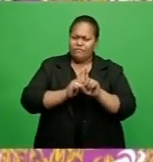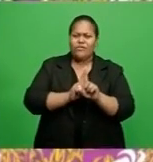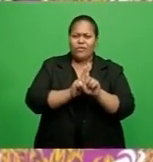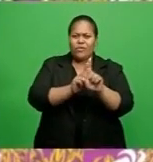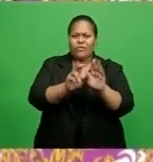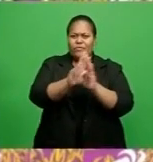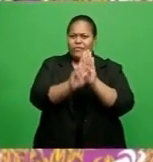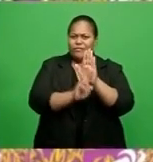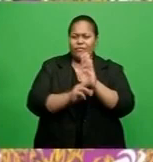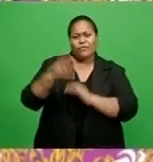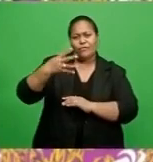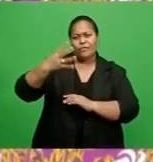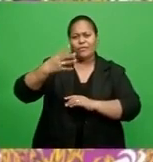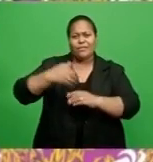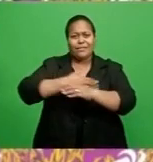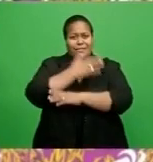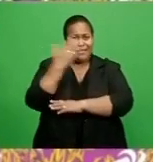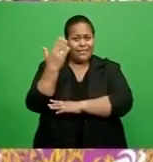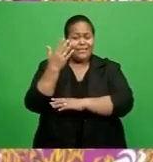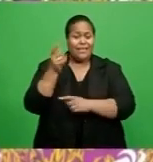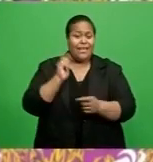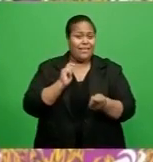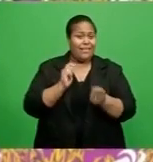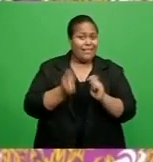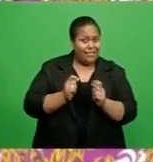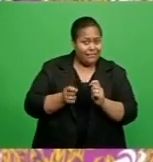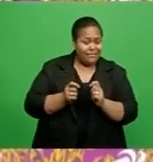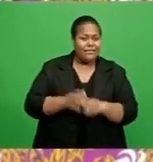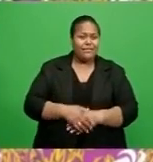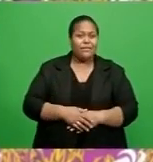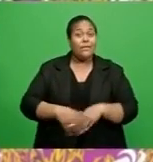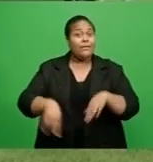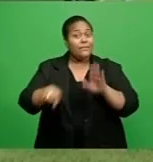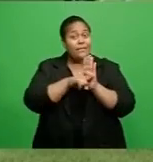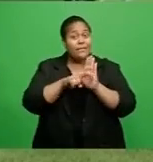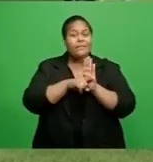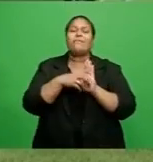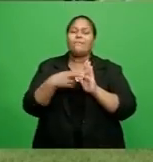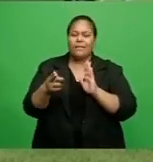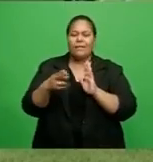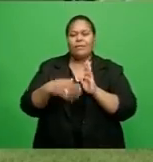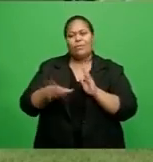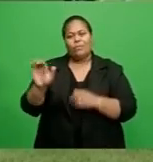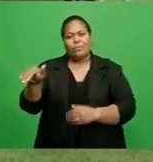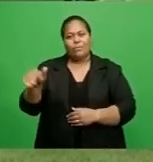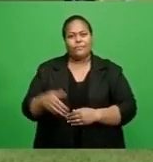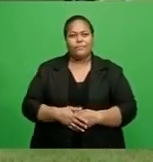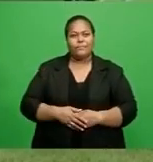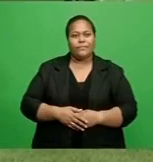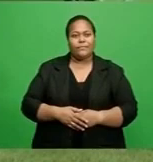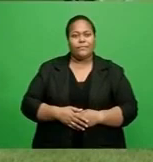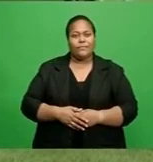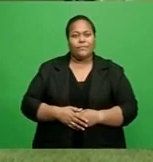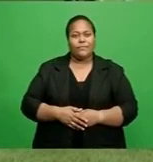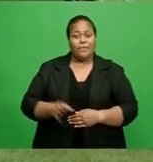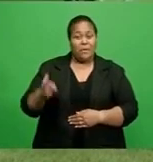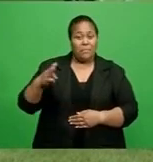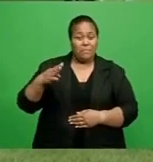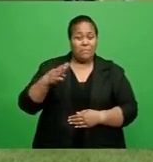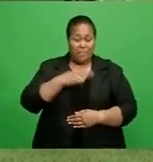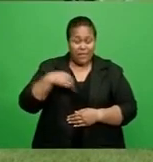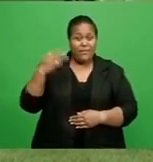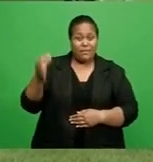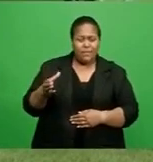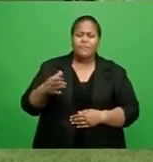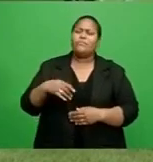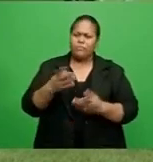days test and once that's negative they go home. Dr. Wanganembete says the pandemic is an evolving